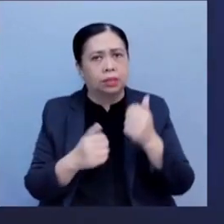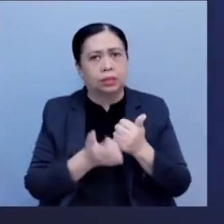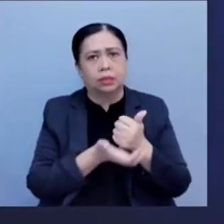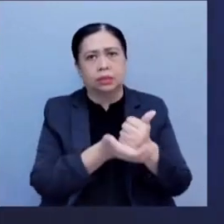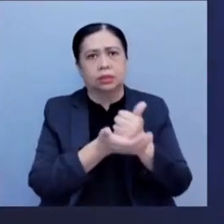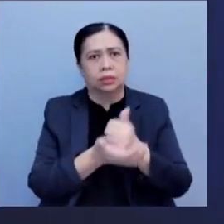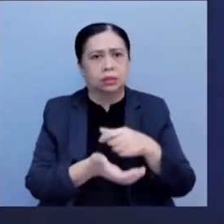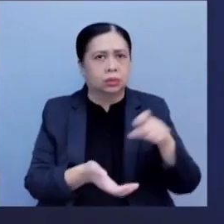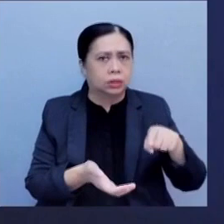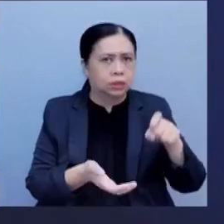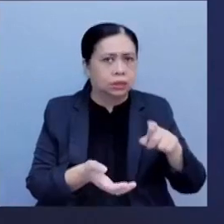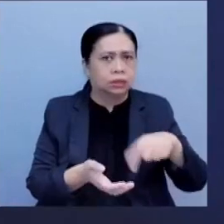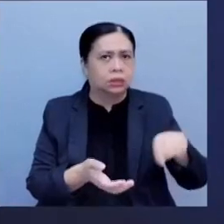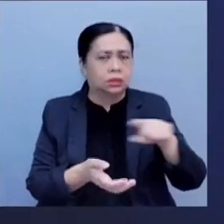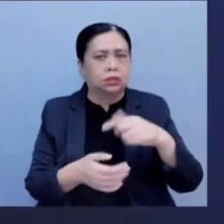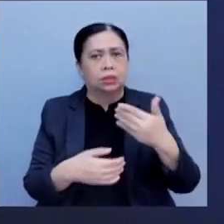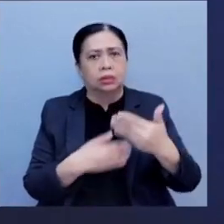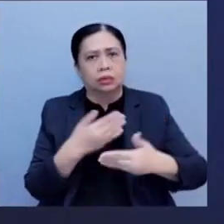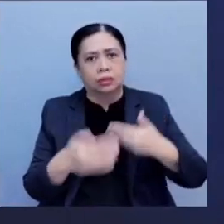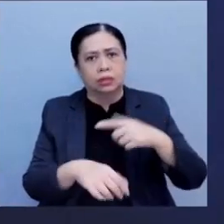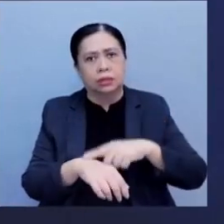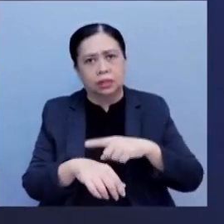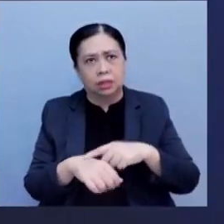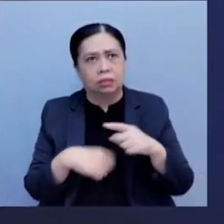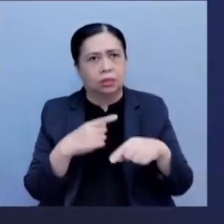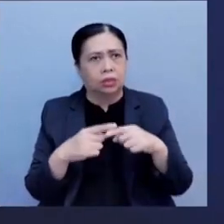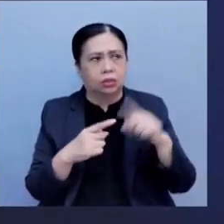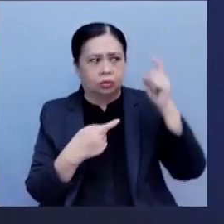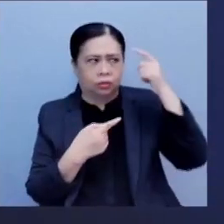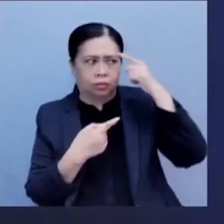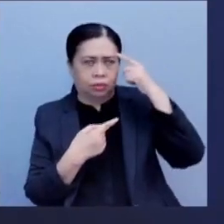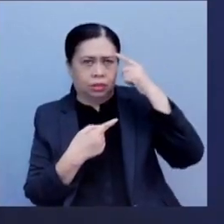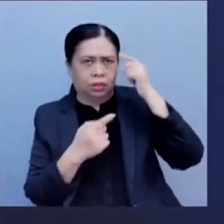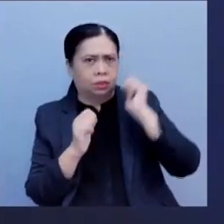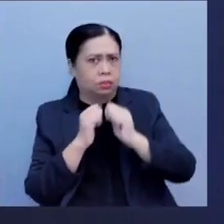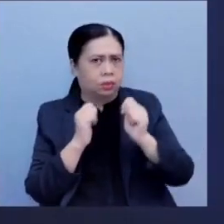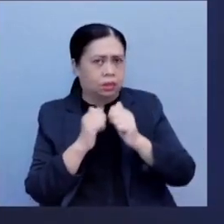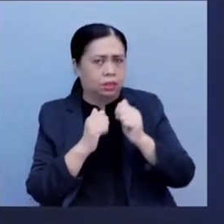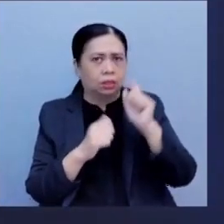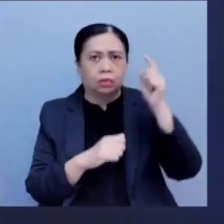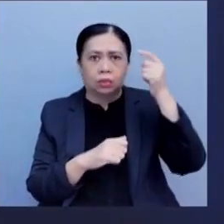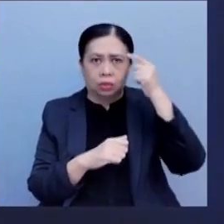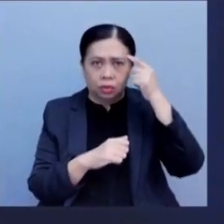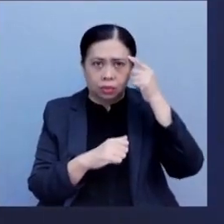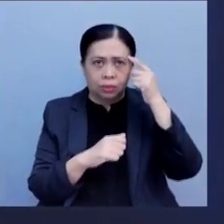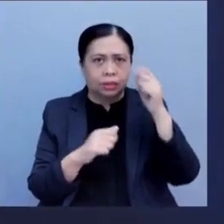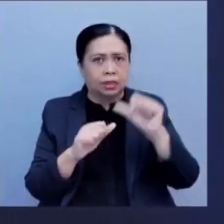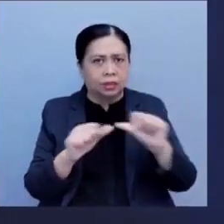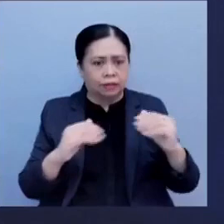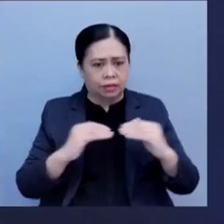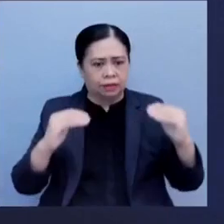demands of the times. And when I speak of government, I speak of government at every level.